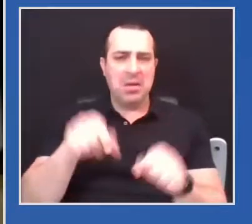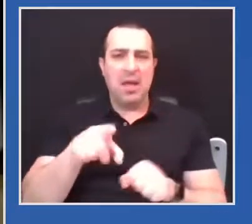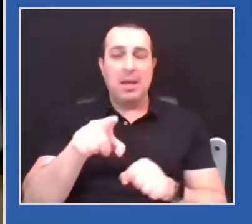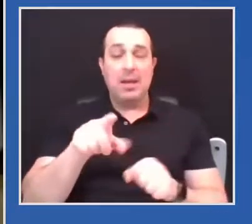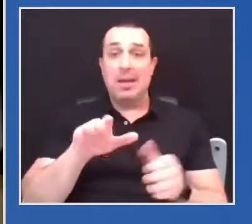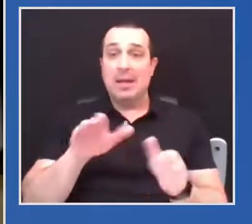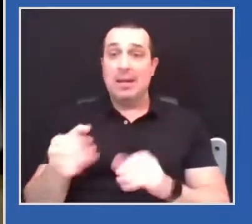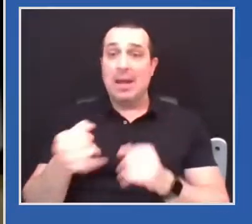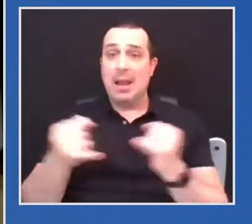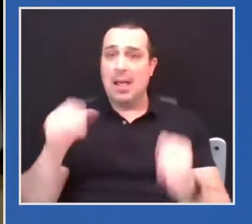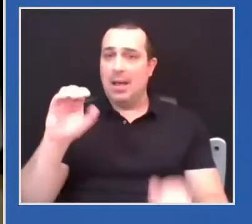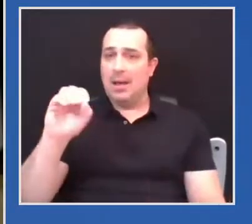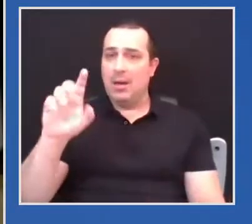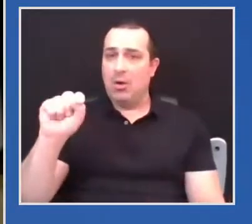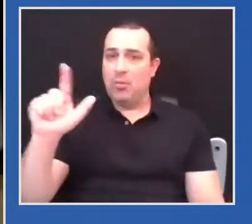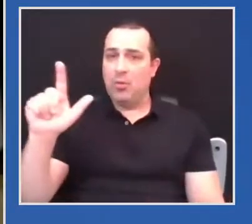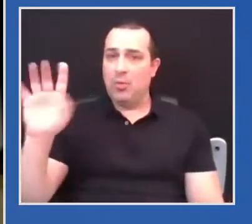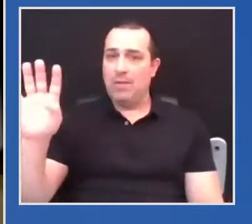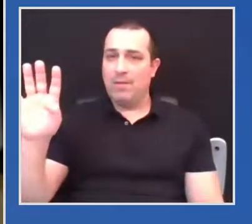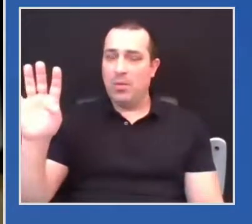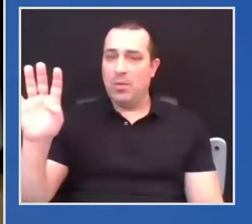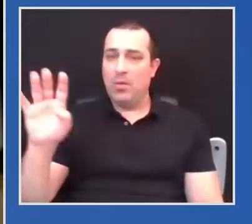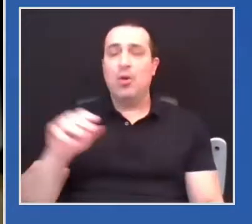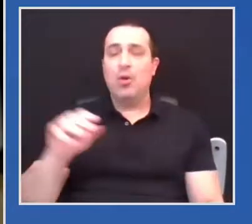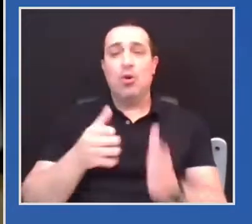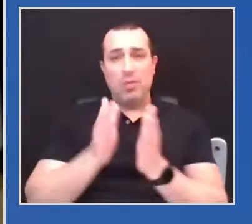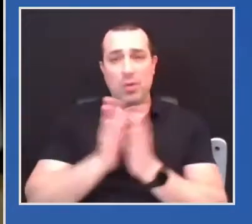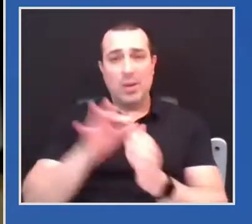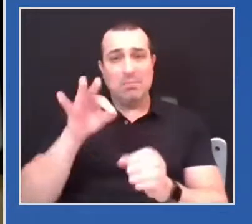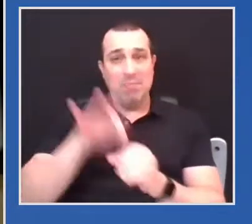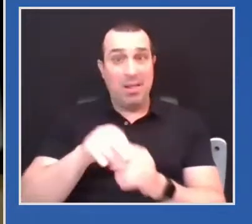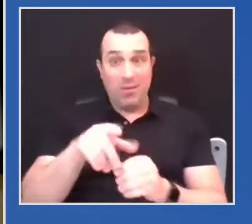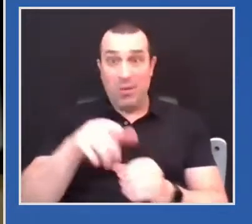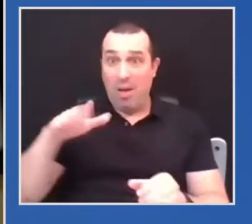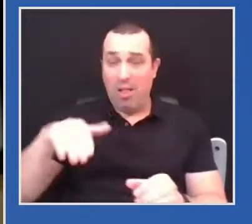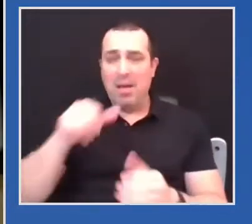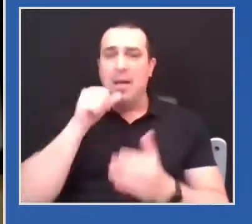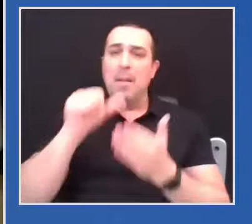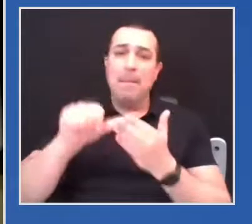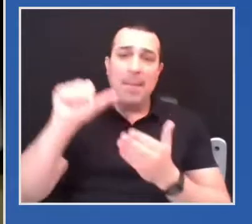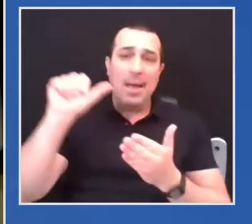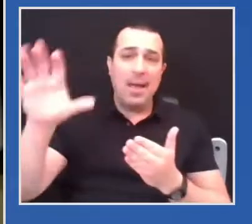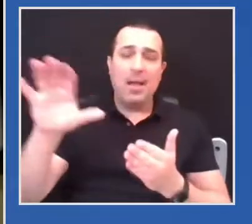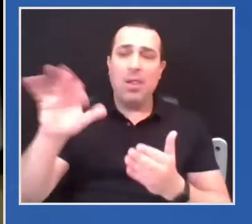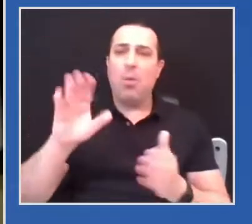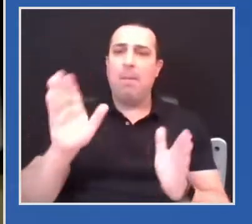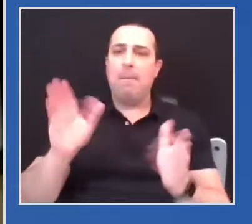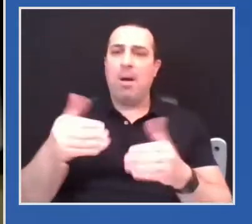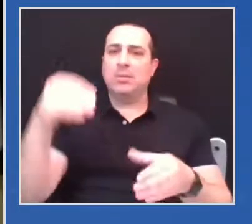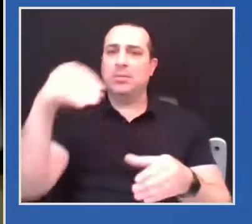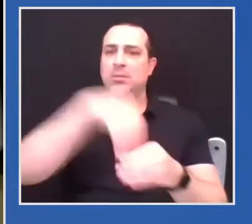24. Request your ballot. If you have it already, mail it or drop it in one of the drop boxes today.